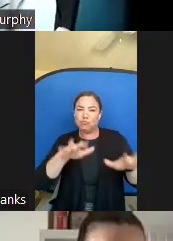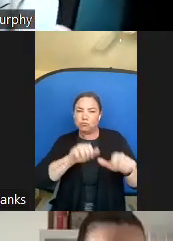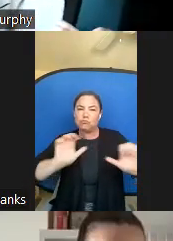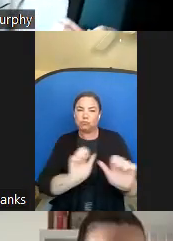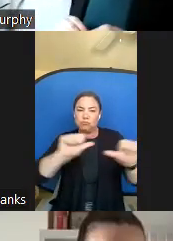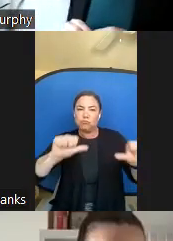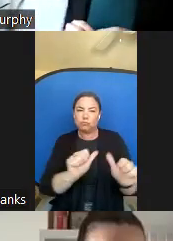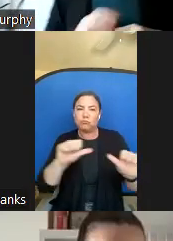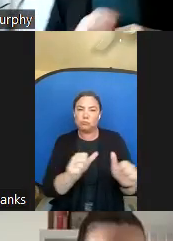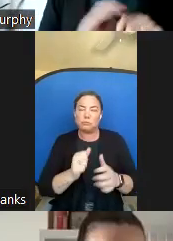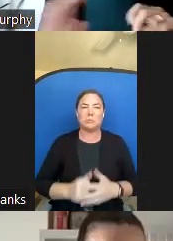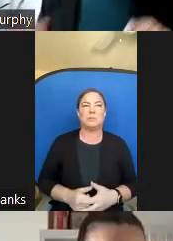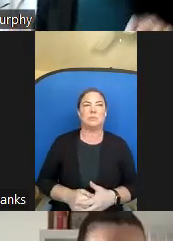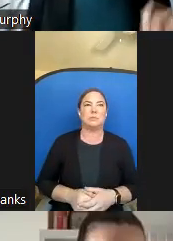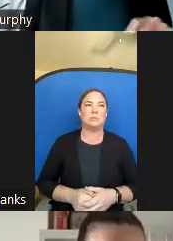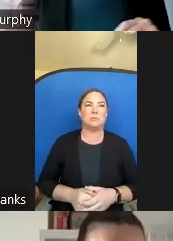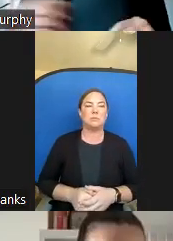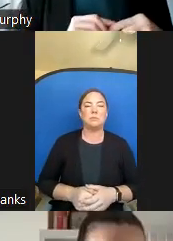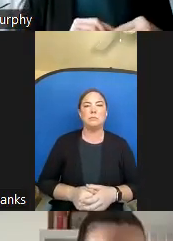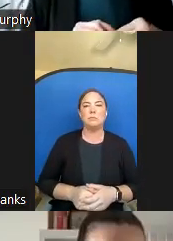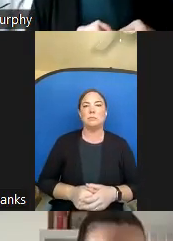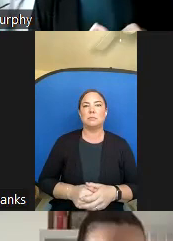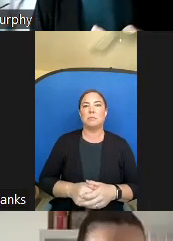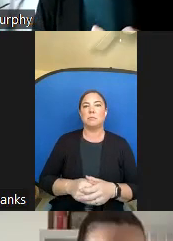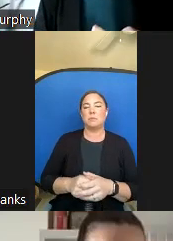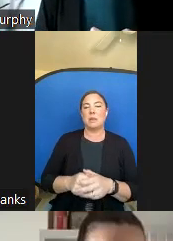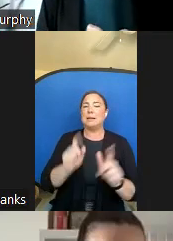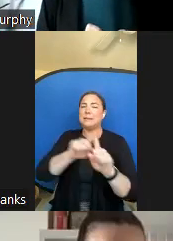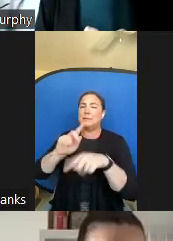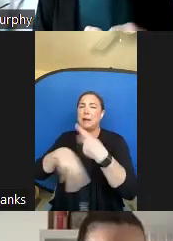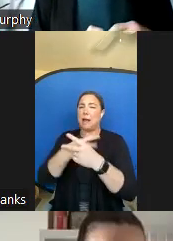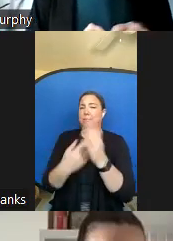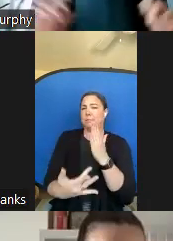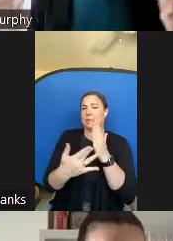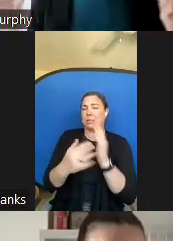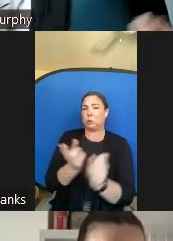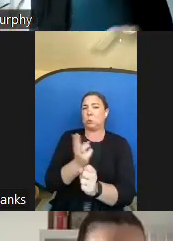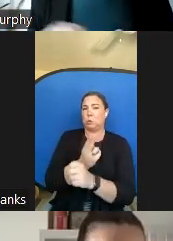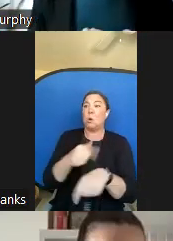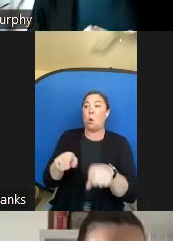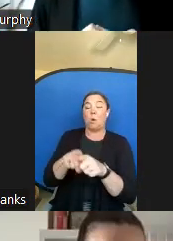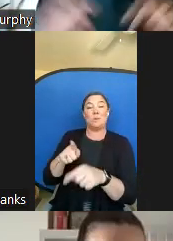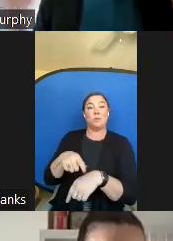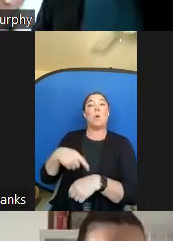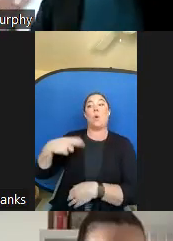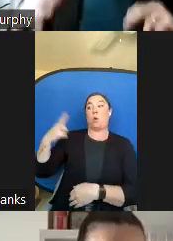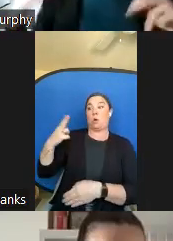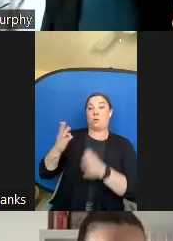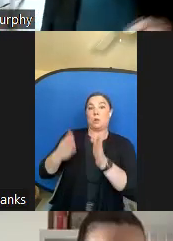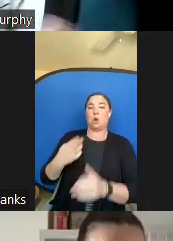with. Now, wedging and treading techniques are also referenced by the ancient historian Herodotus, who